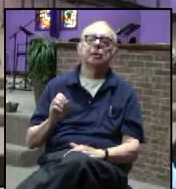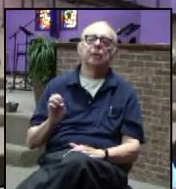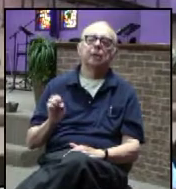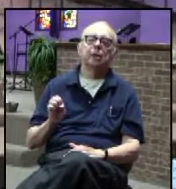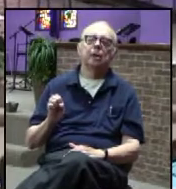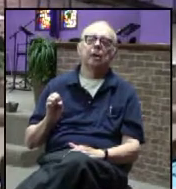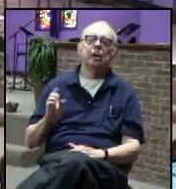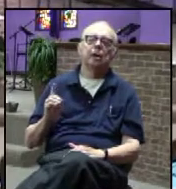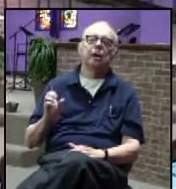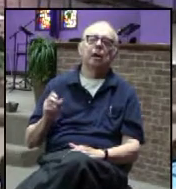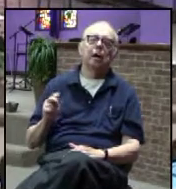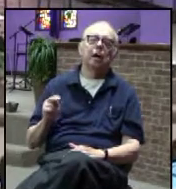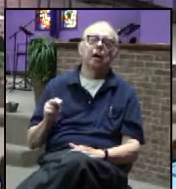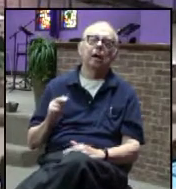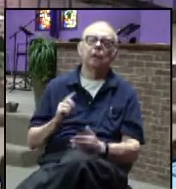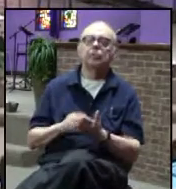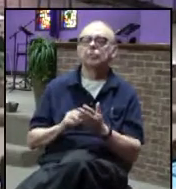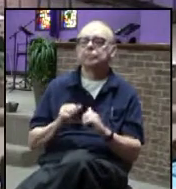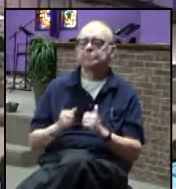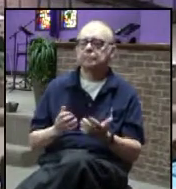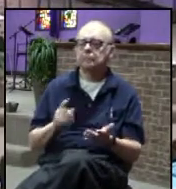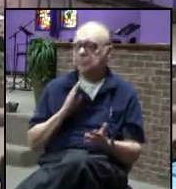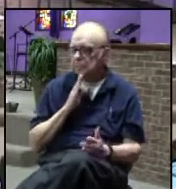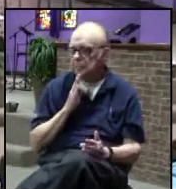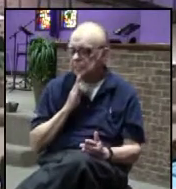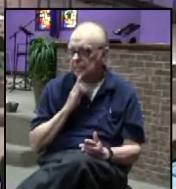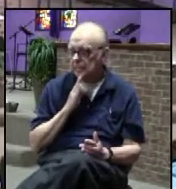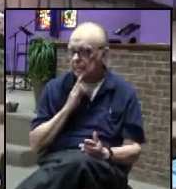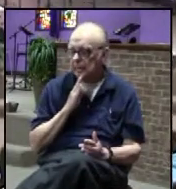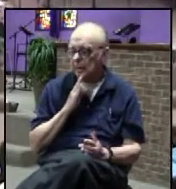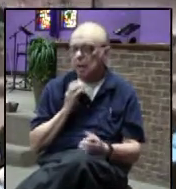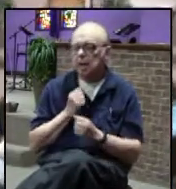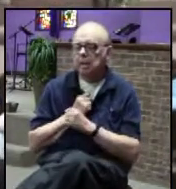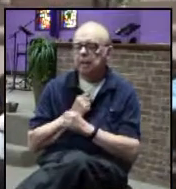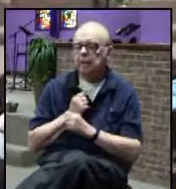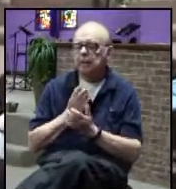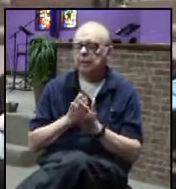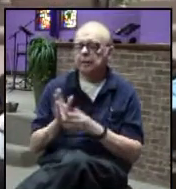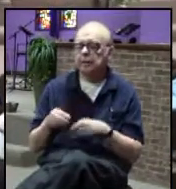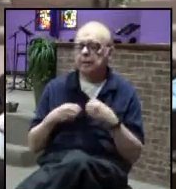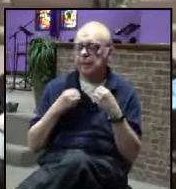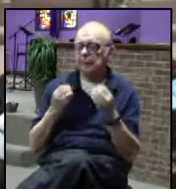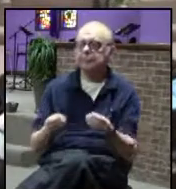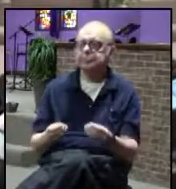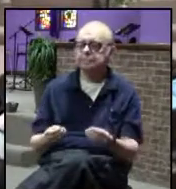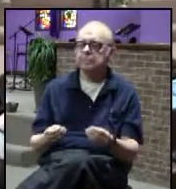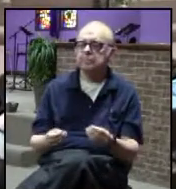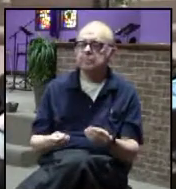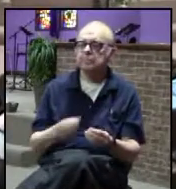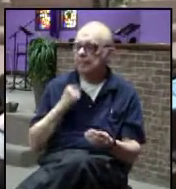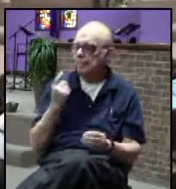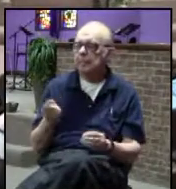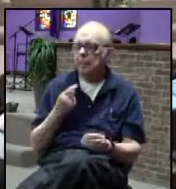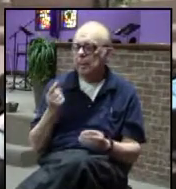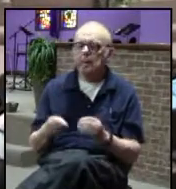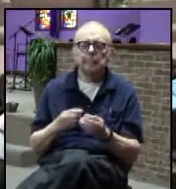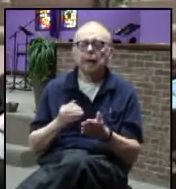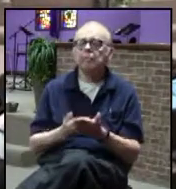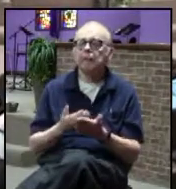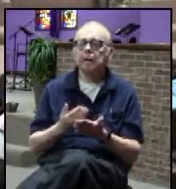is showing how, and this is talking about loving by giving. And giving, again, it isn't all about